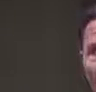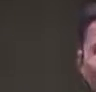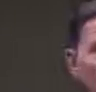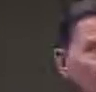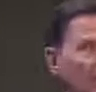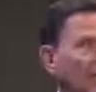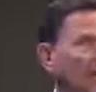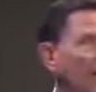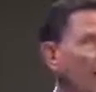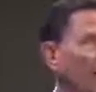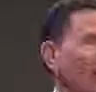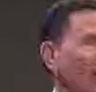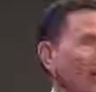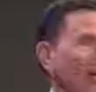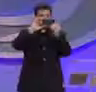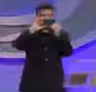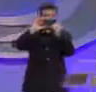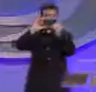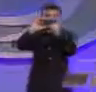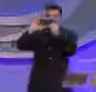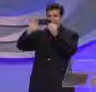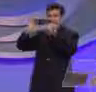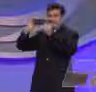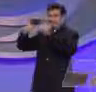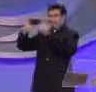all of us declare together,